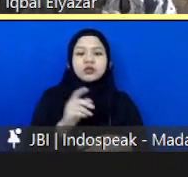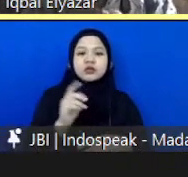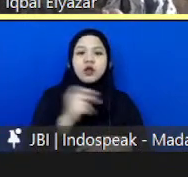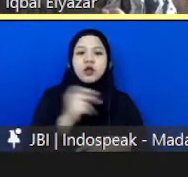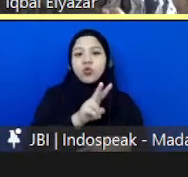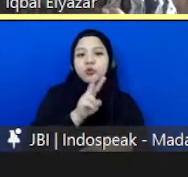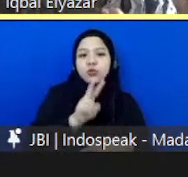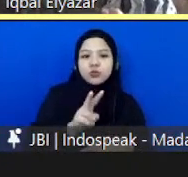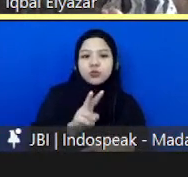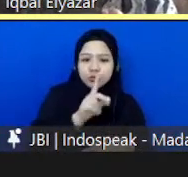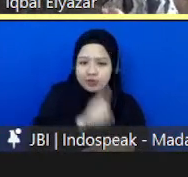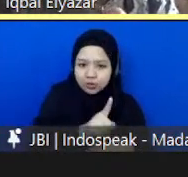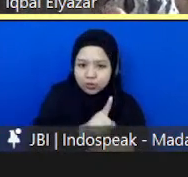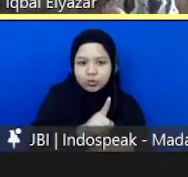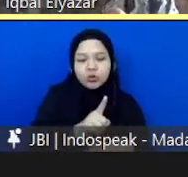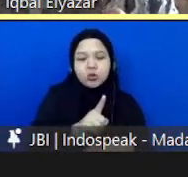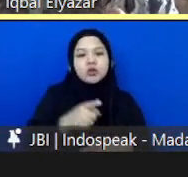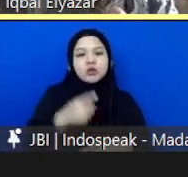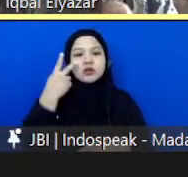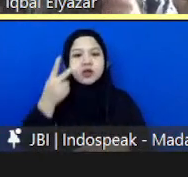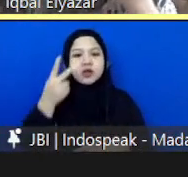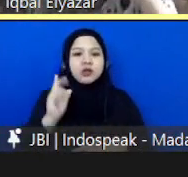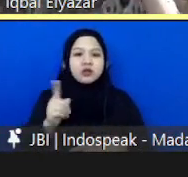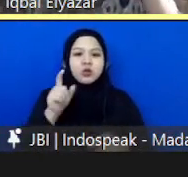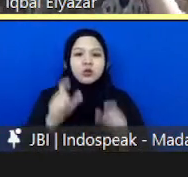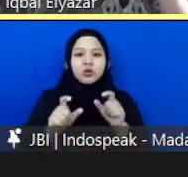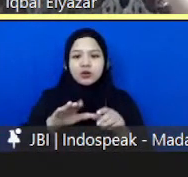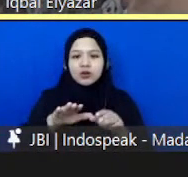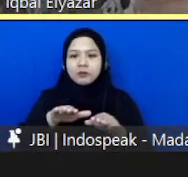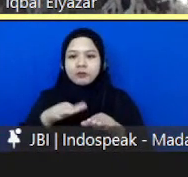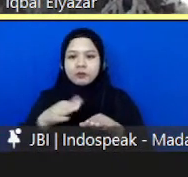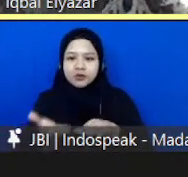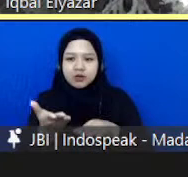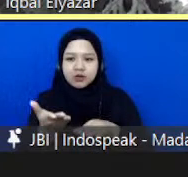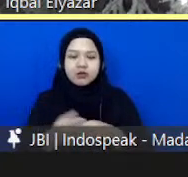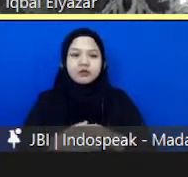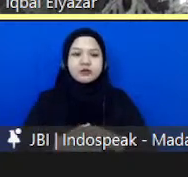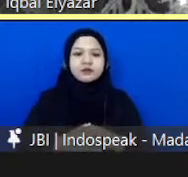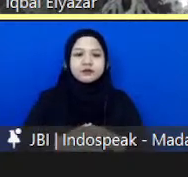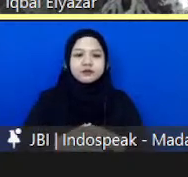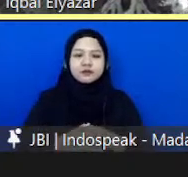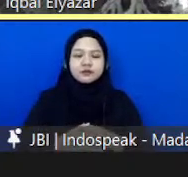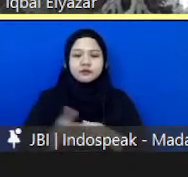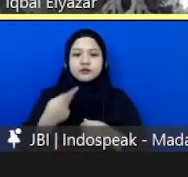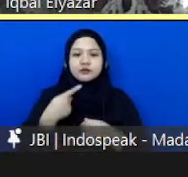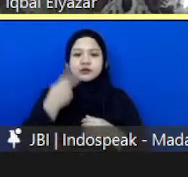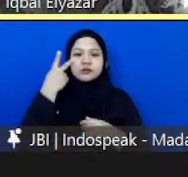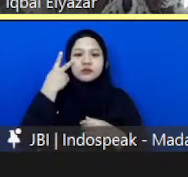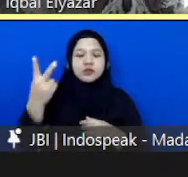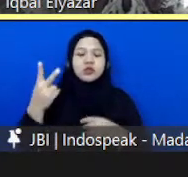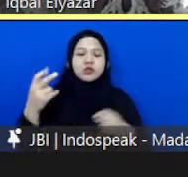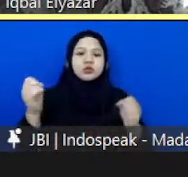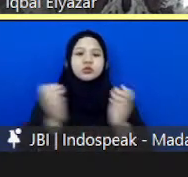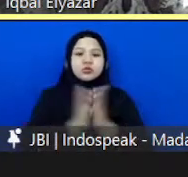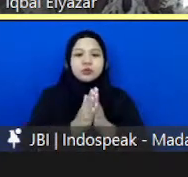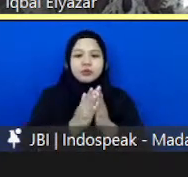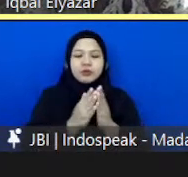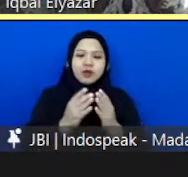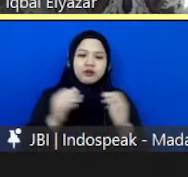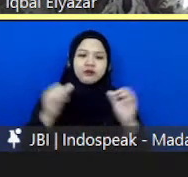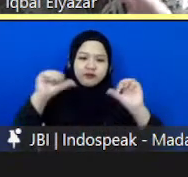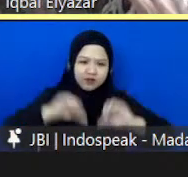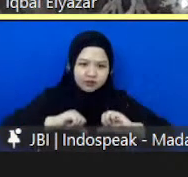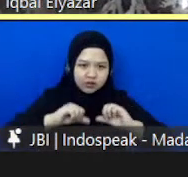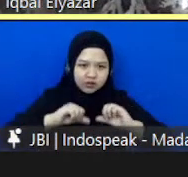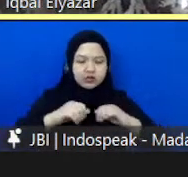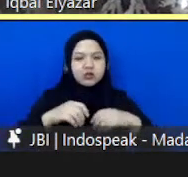rising trend of the health worker death. And also we recorded the fatalities during the self-isolation